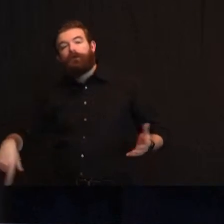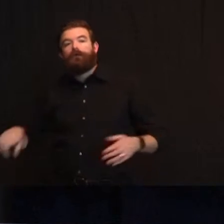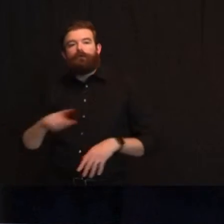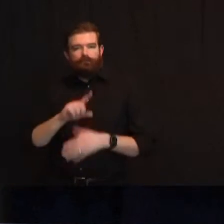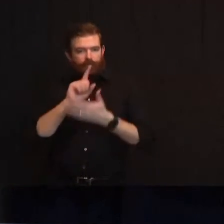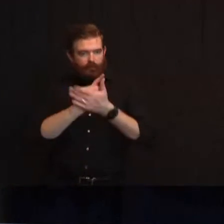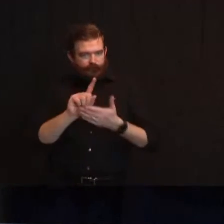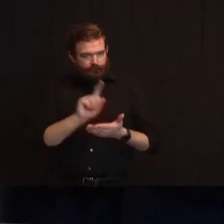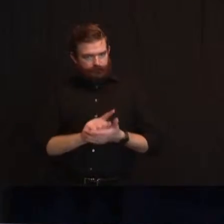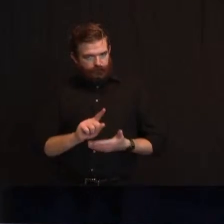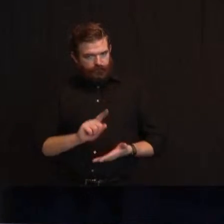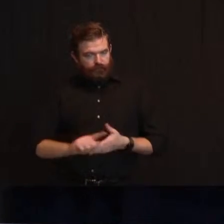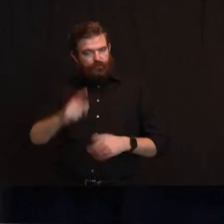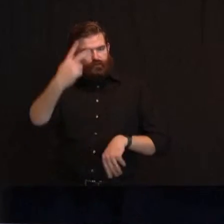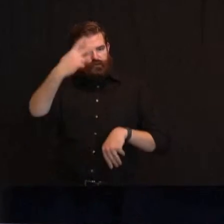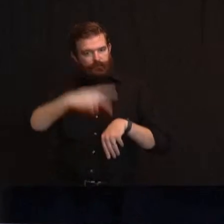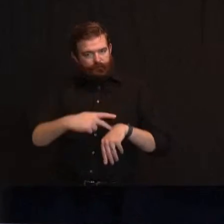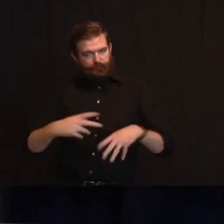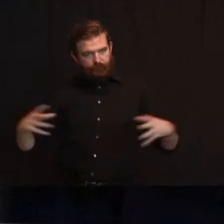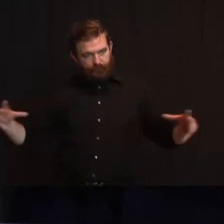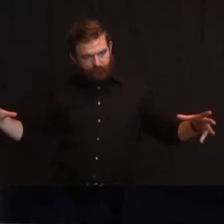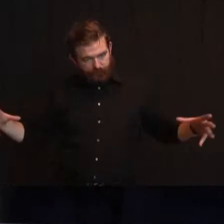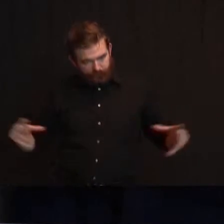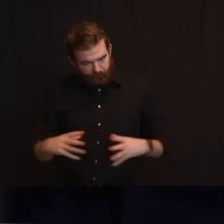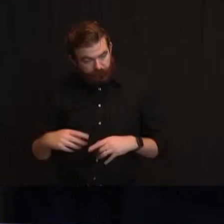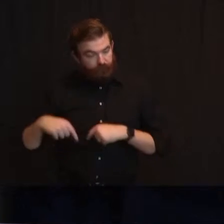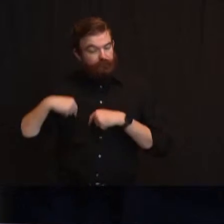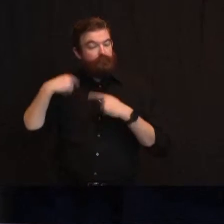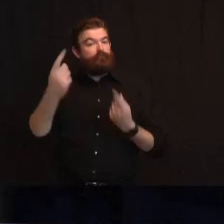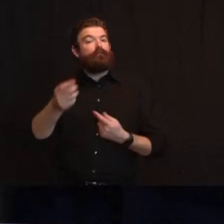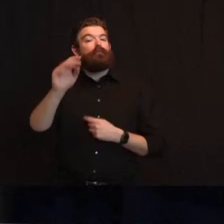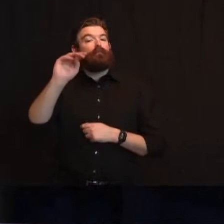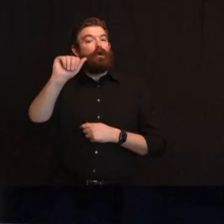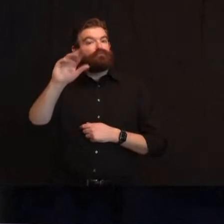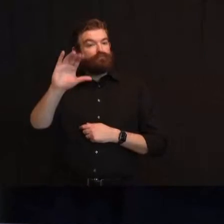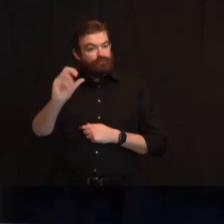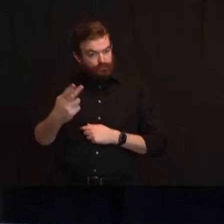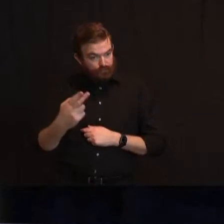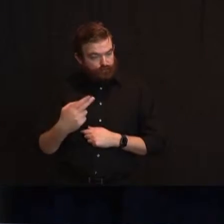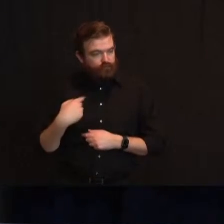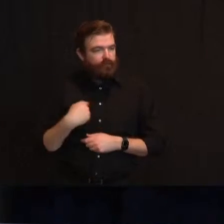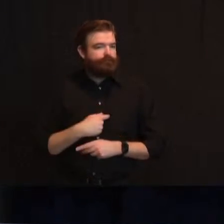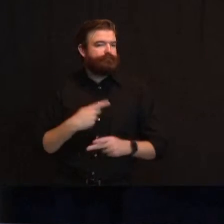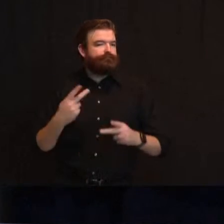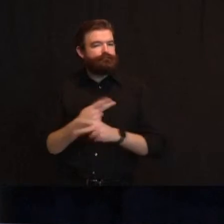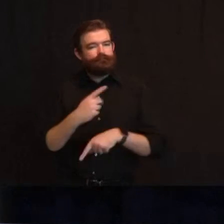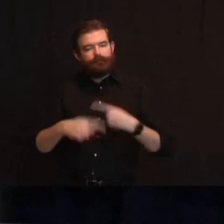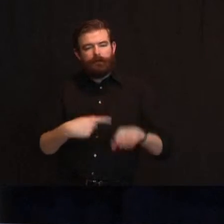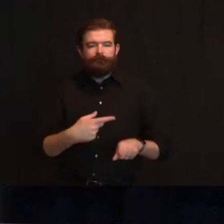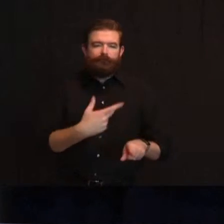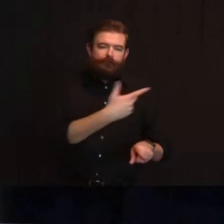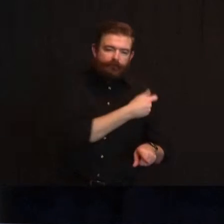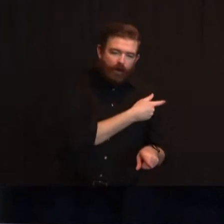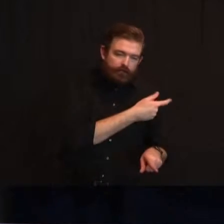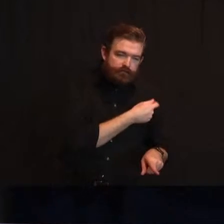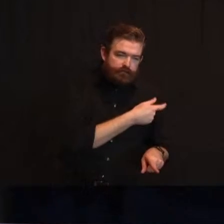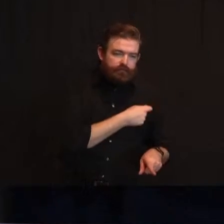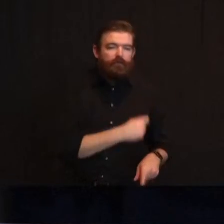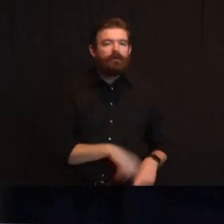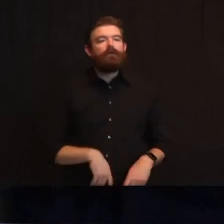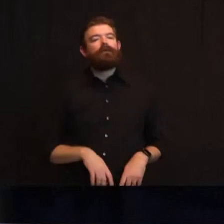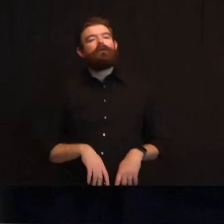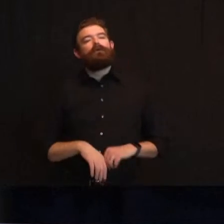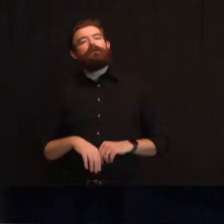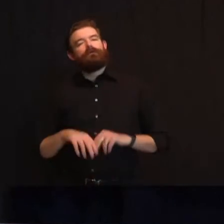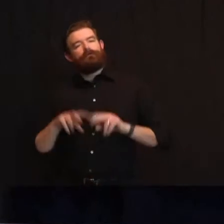look at prioritization for the vaccines, but also to apply the values of justice and equity